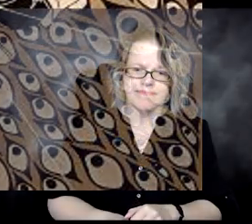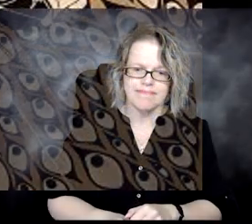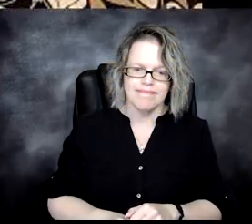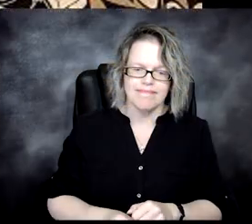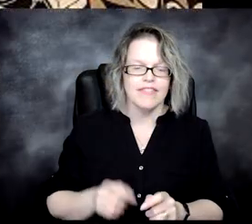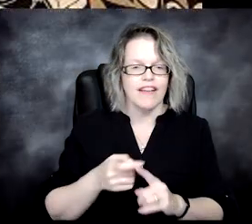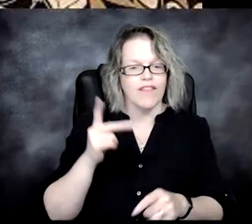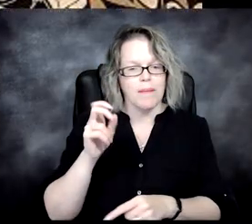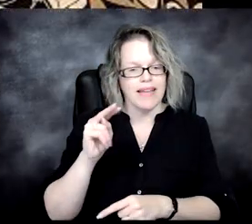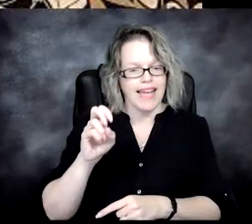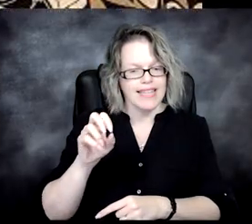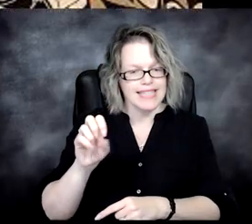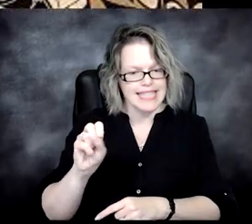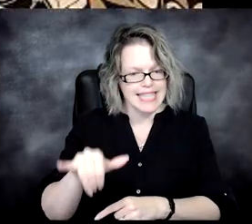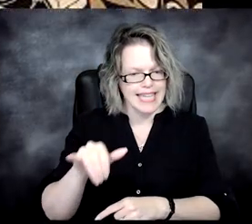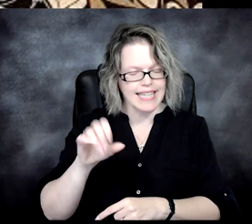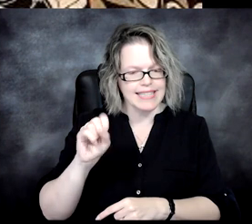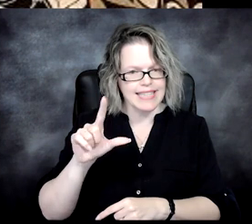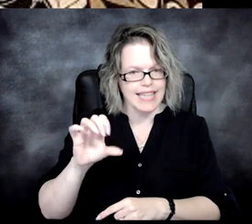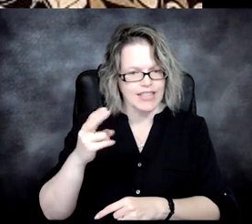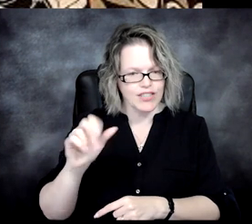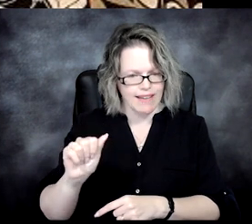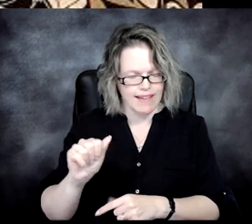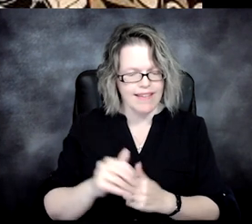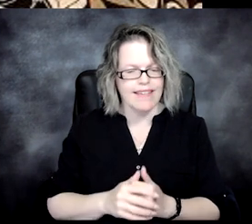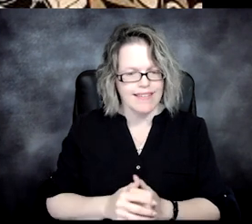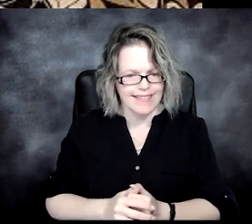By Kenzie Slecha, River Home Length.